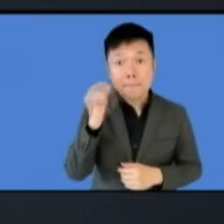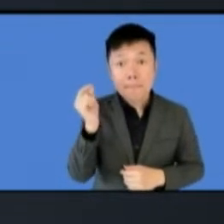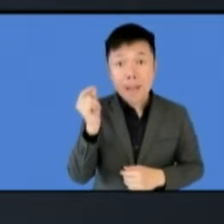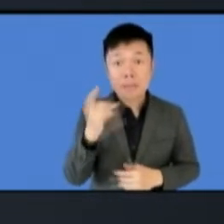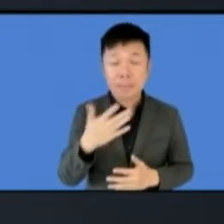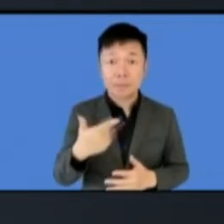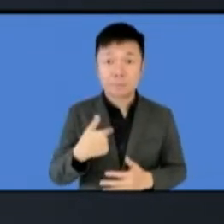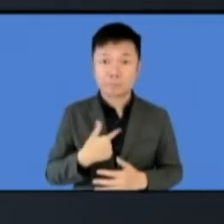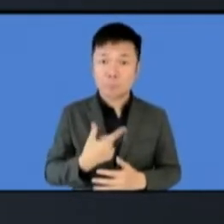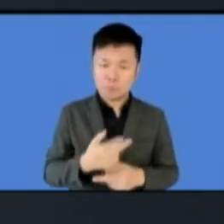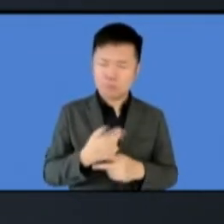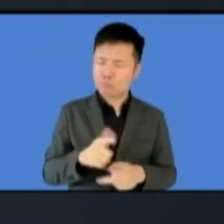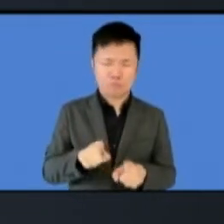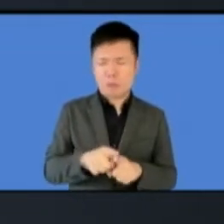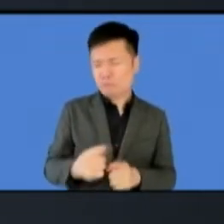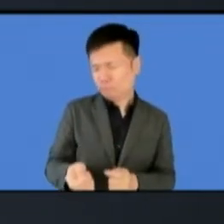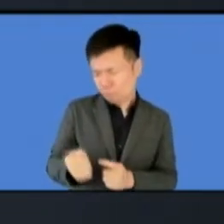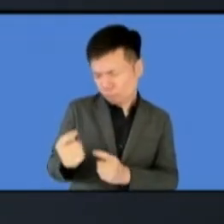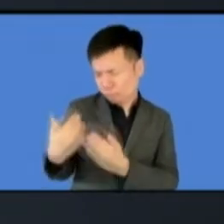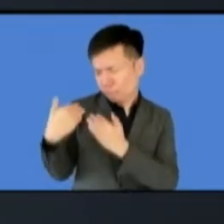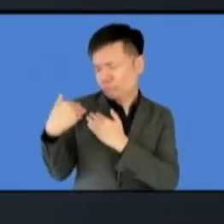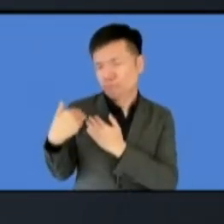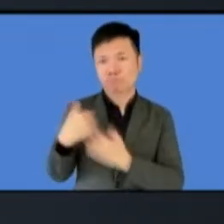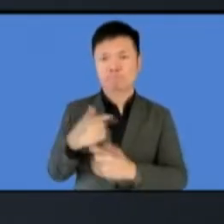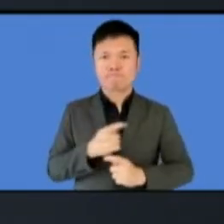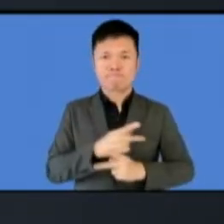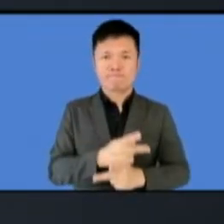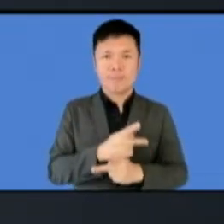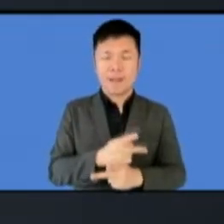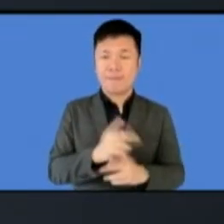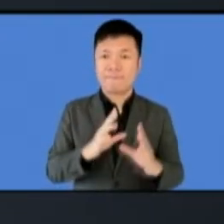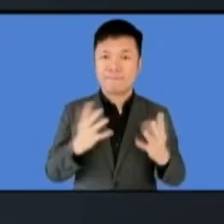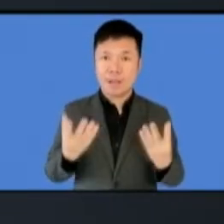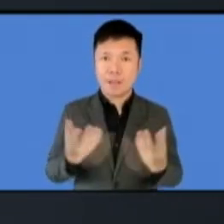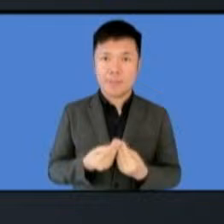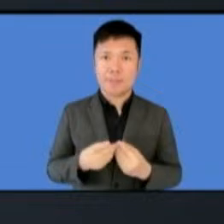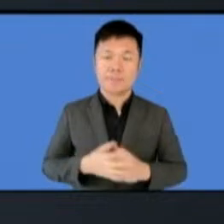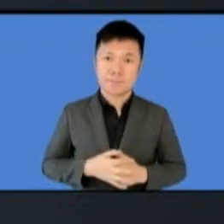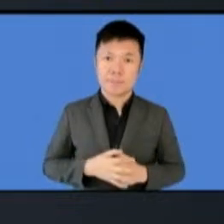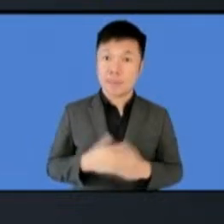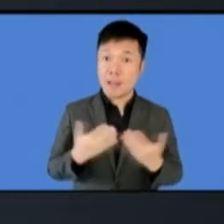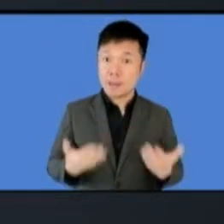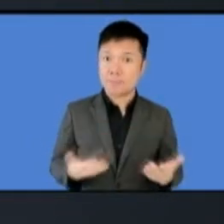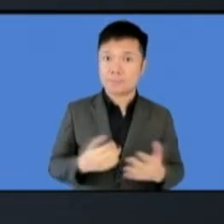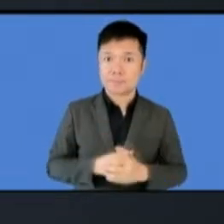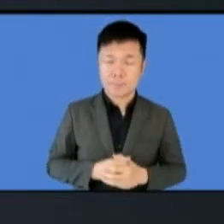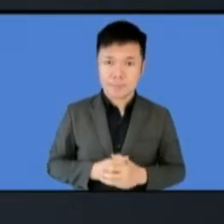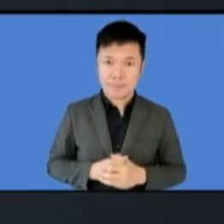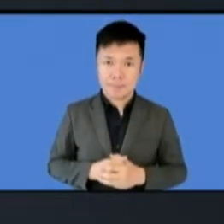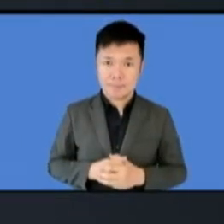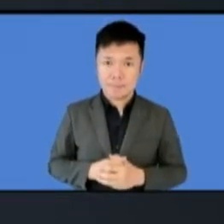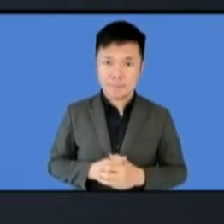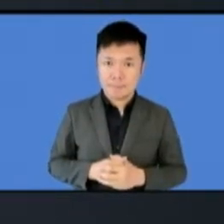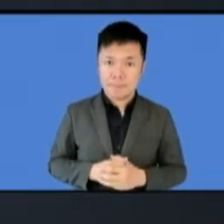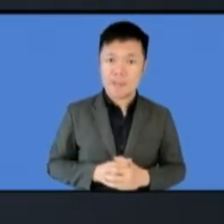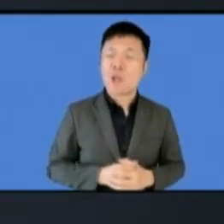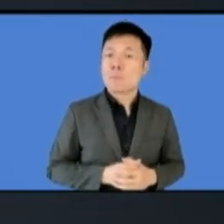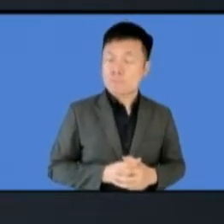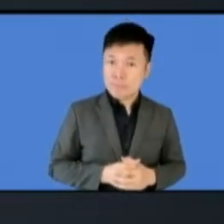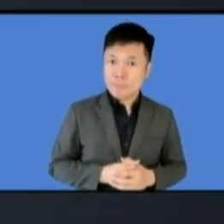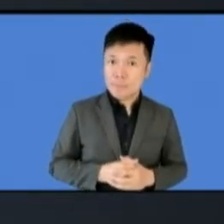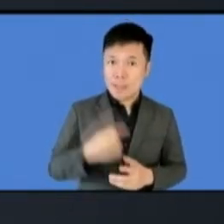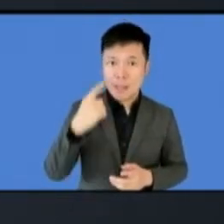up caregiving roles. So here in the labor workforce setting, so what actually challenges us